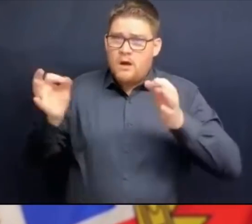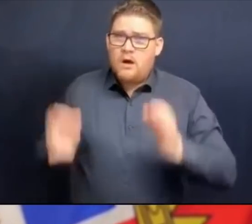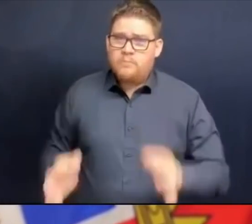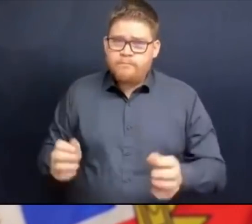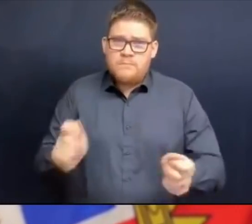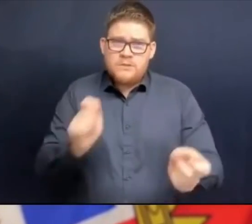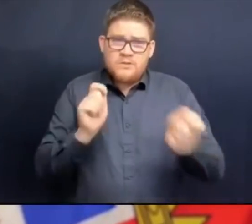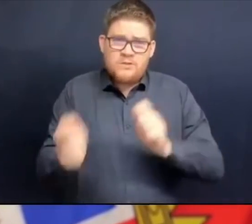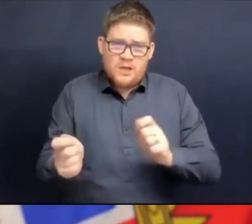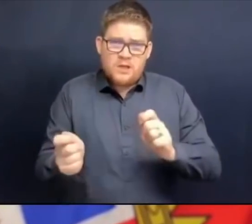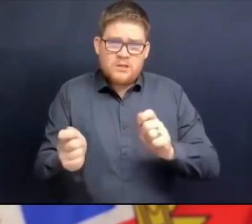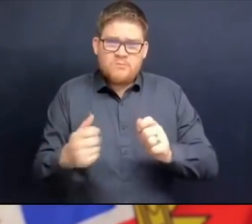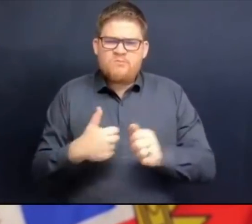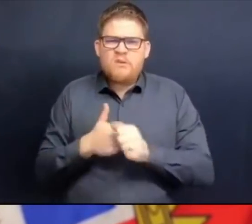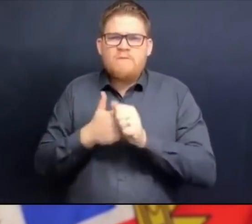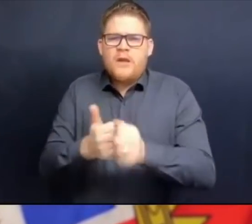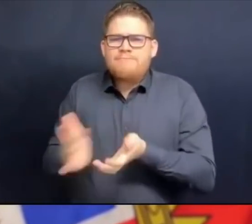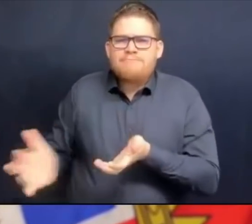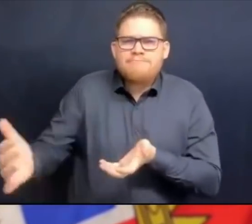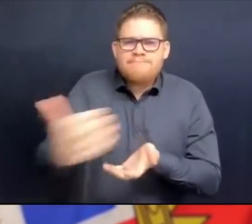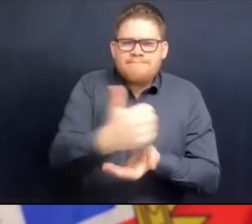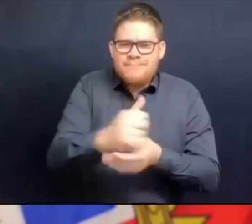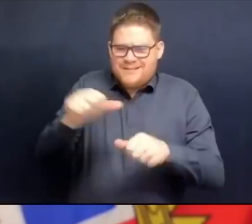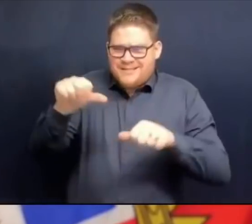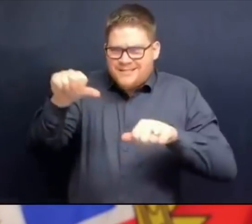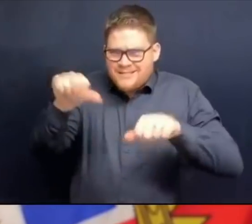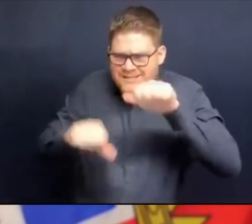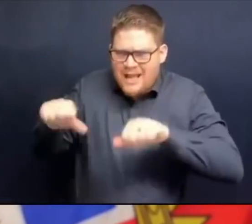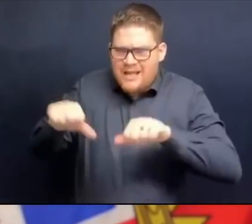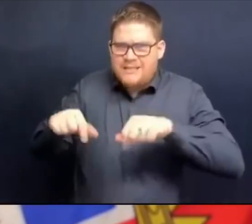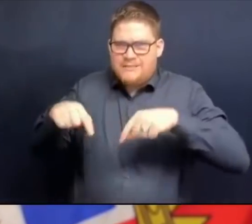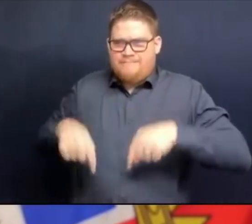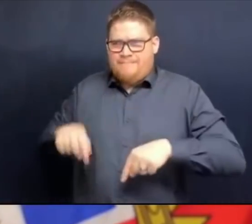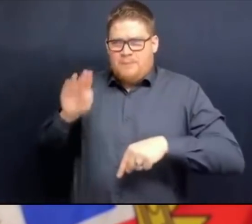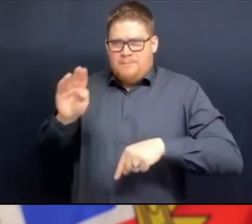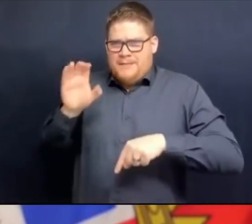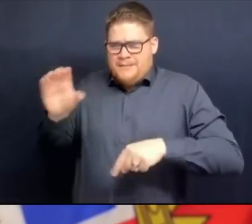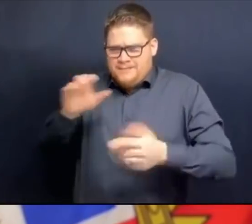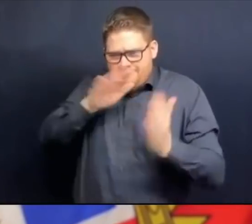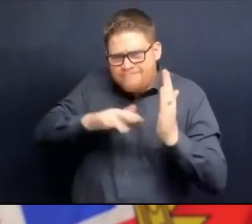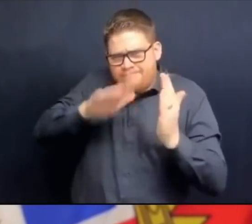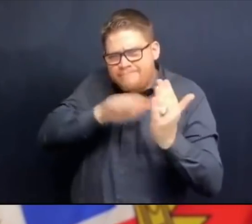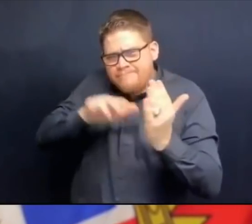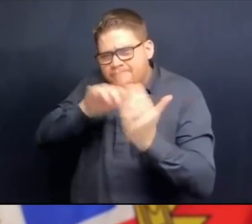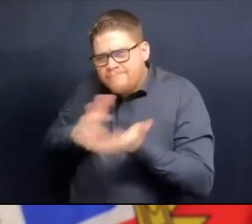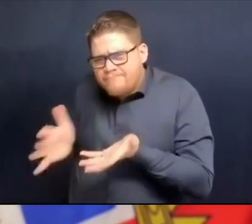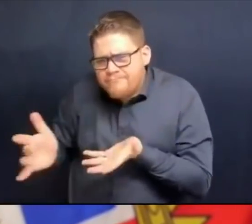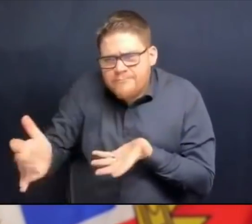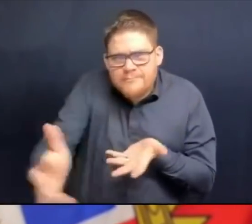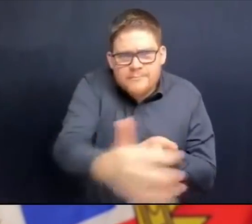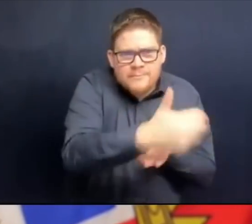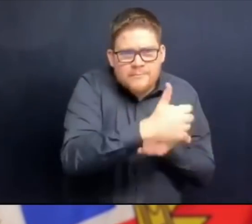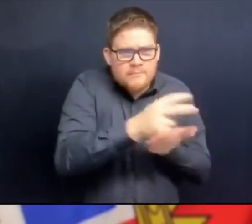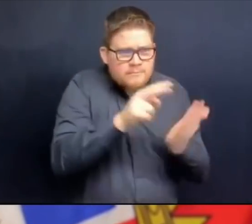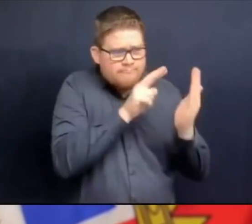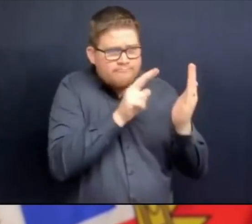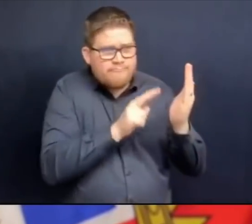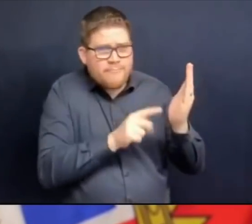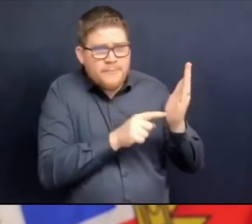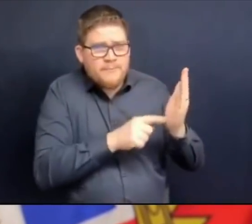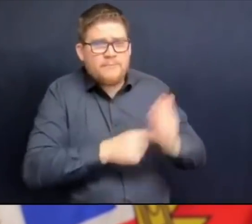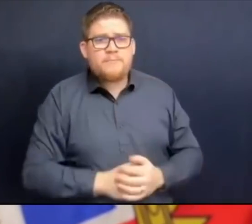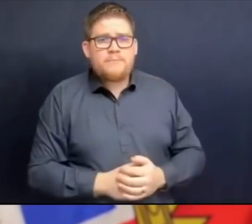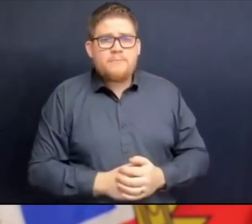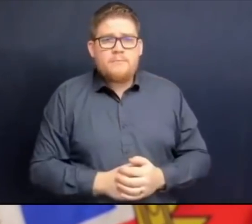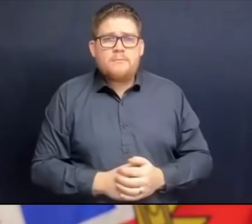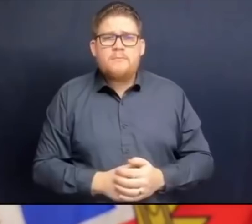on the science, the circumstances of our pandemic here in British Columbia, and a direct result of the millions of people